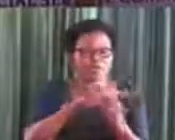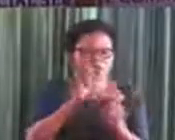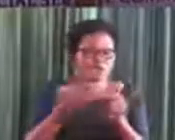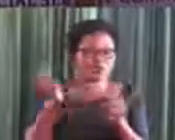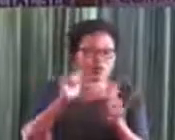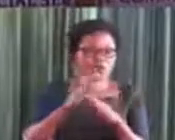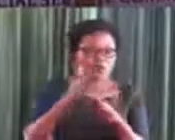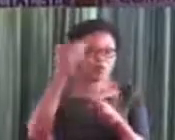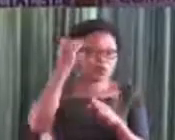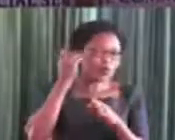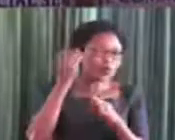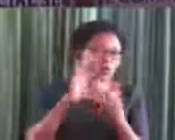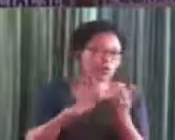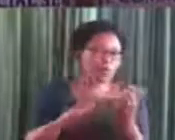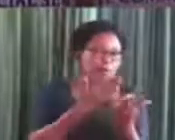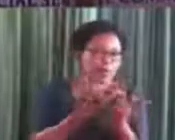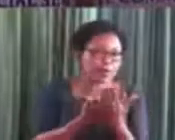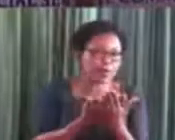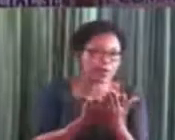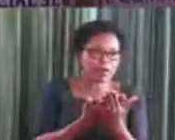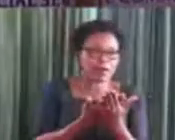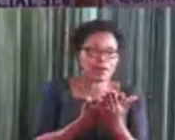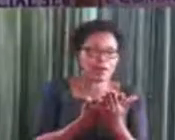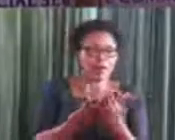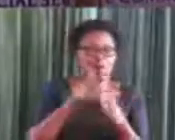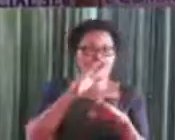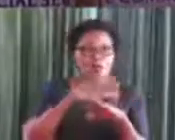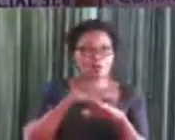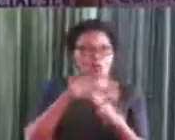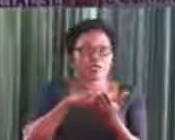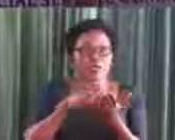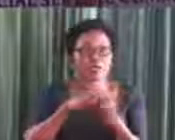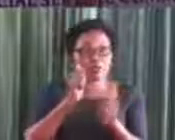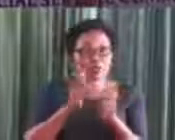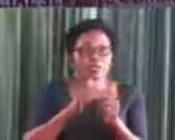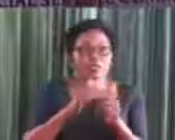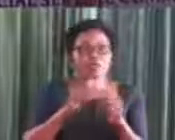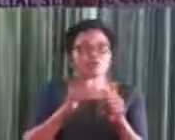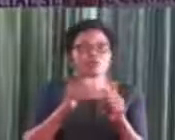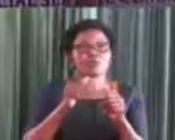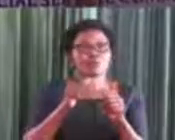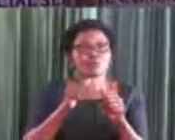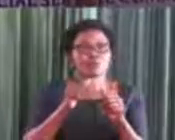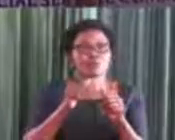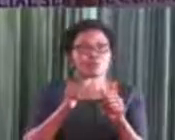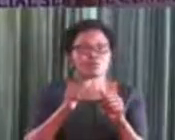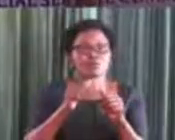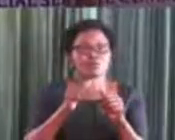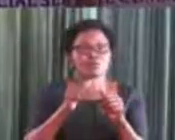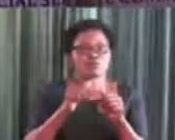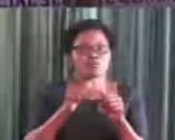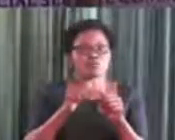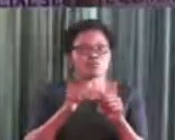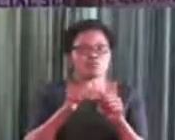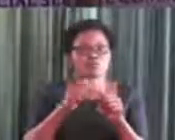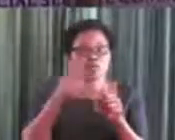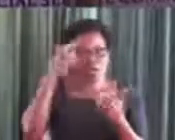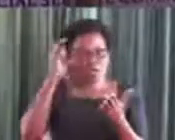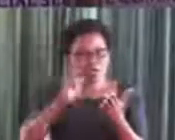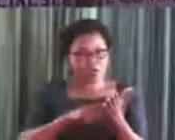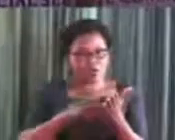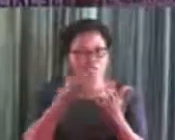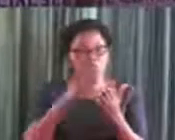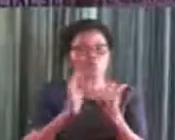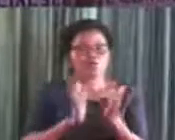Appeal on matters which have been certified to be of general